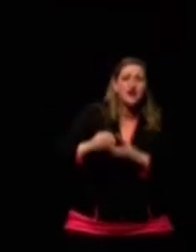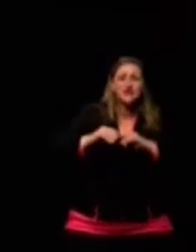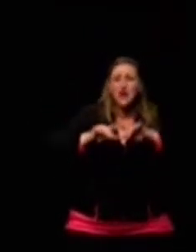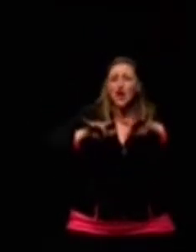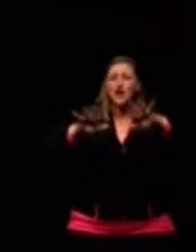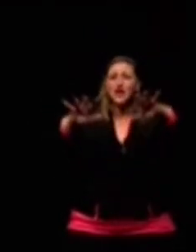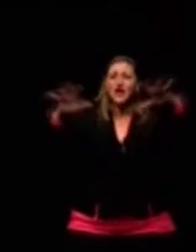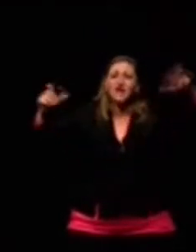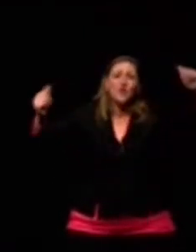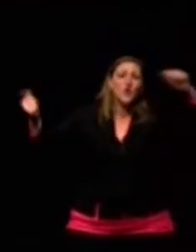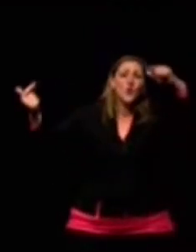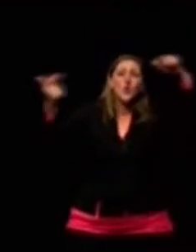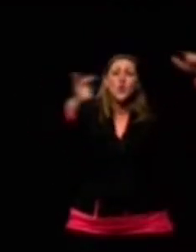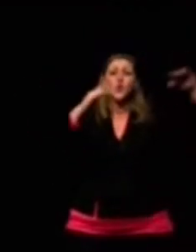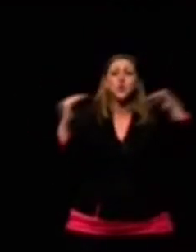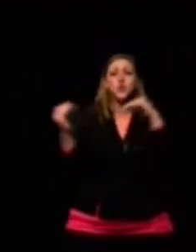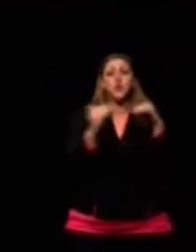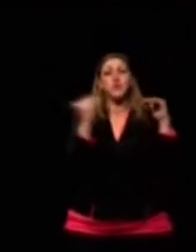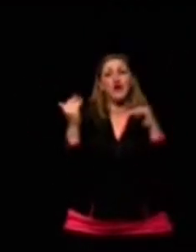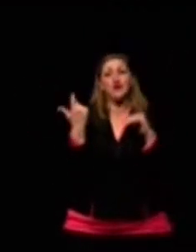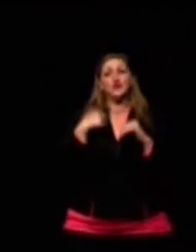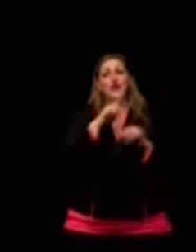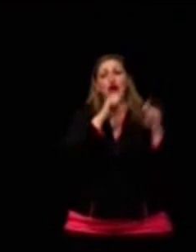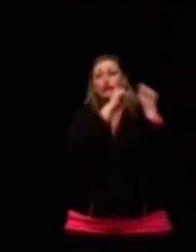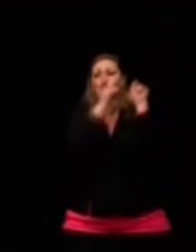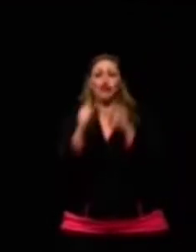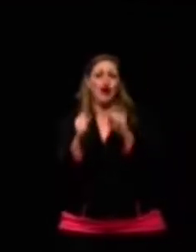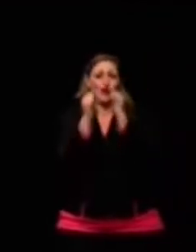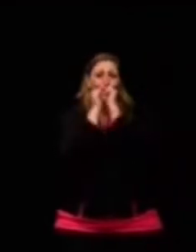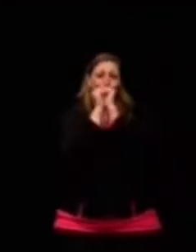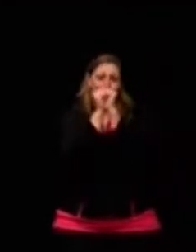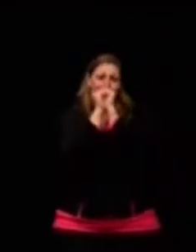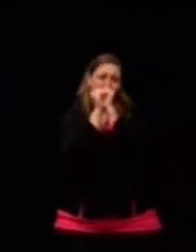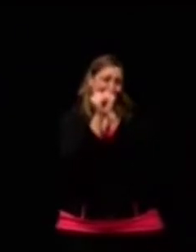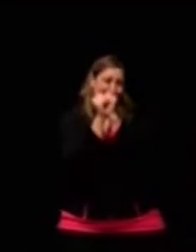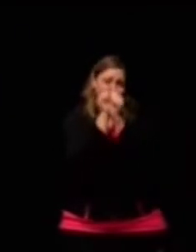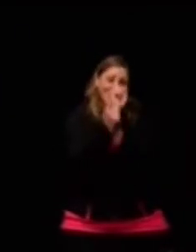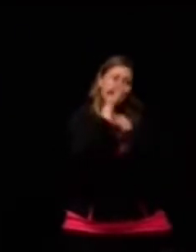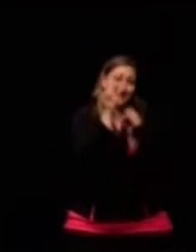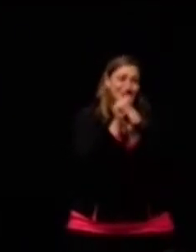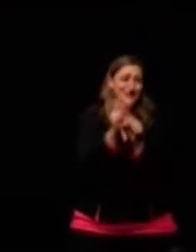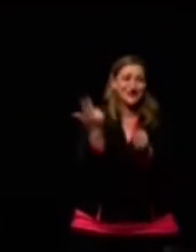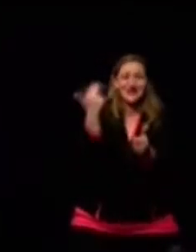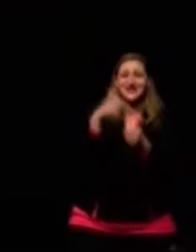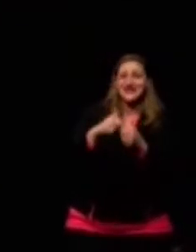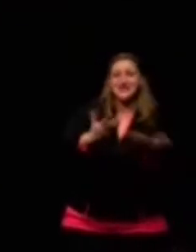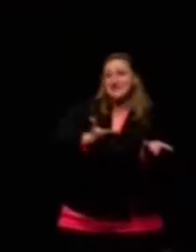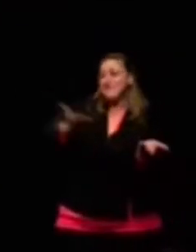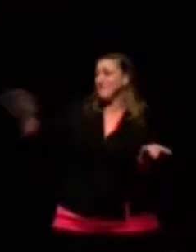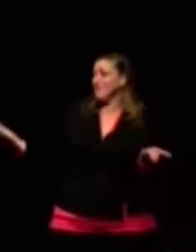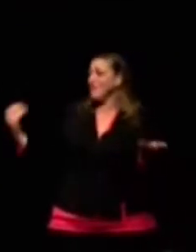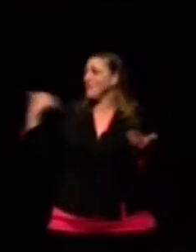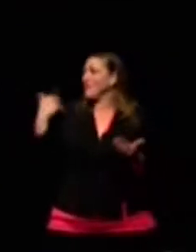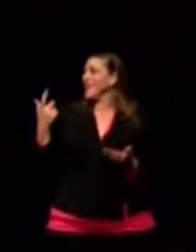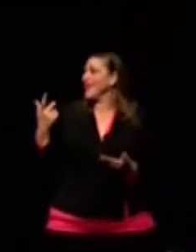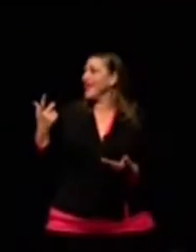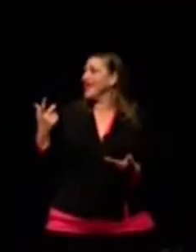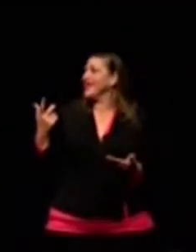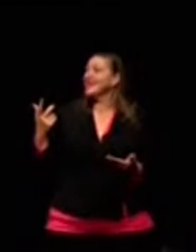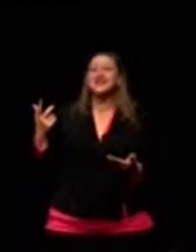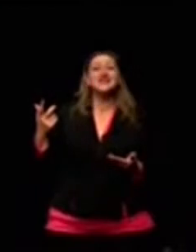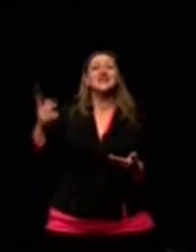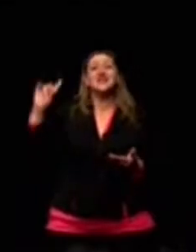what, Democrats, we are stronger together. So please join me in welcoming the governor of our great